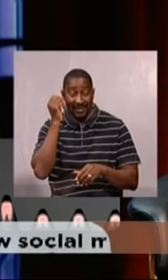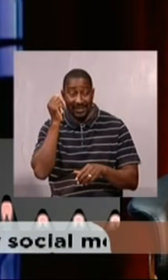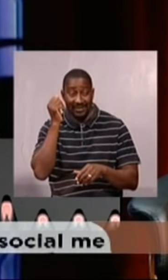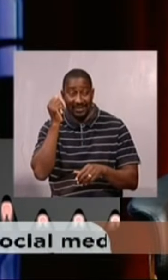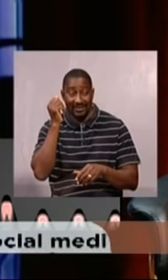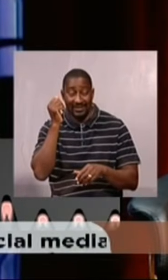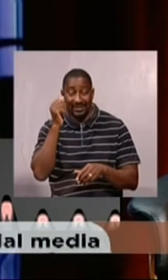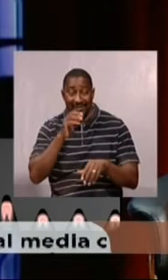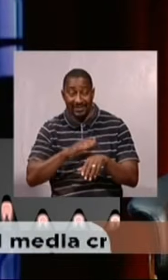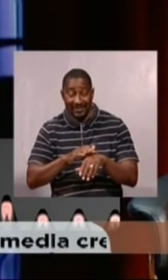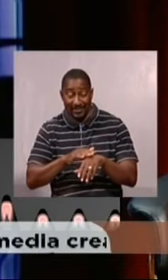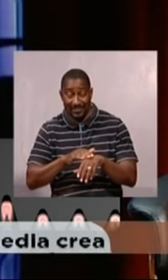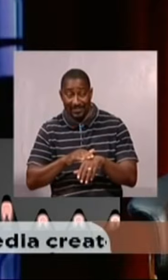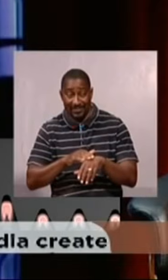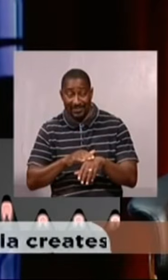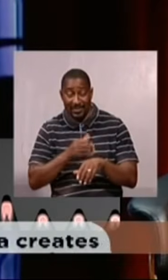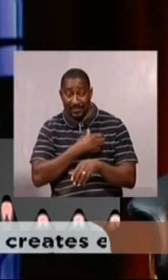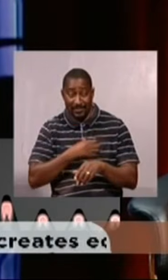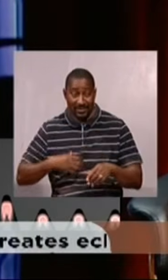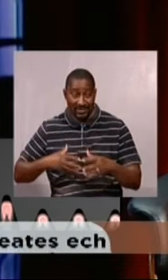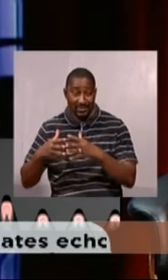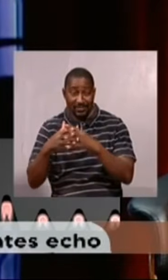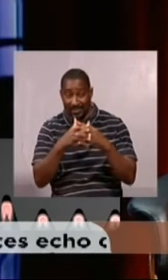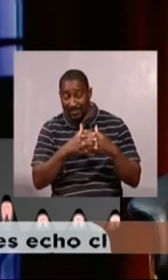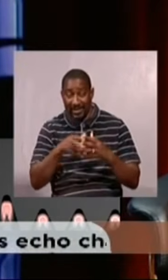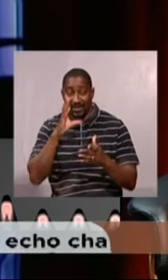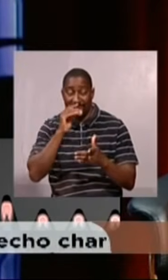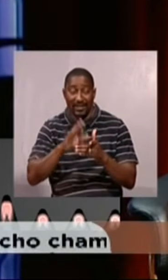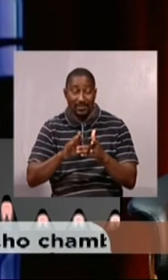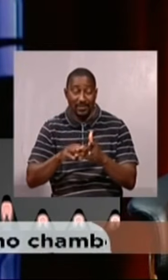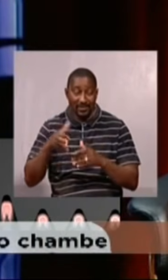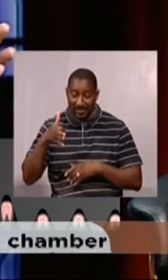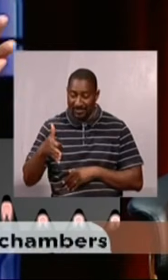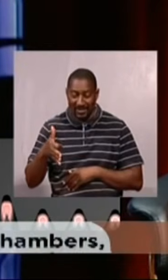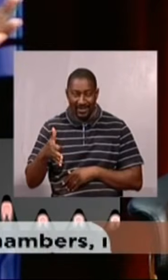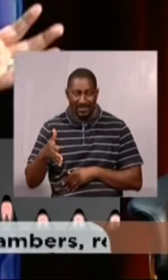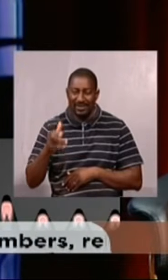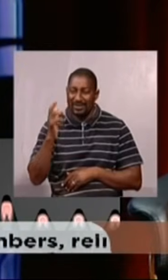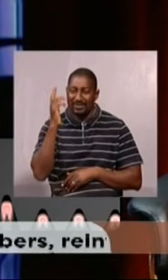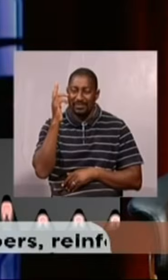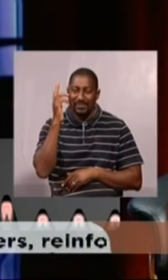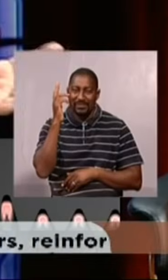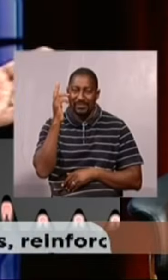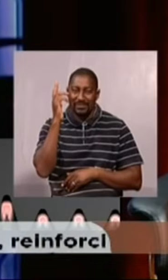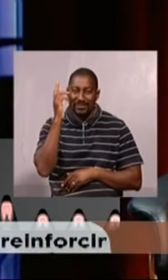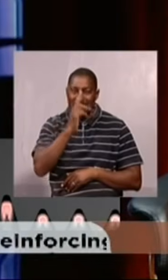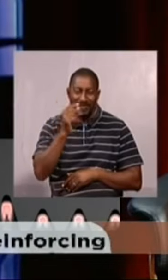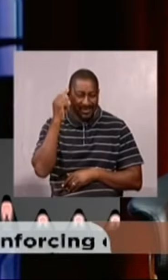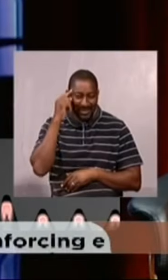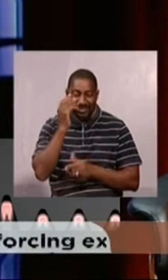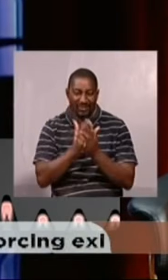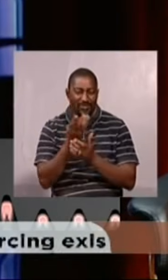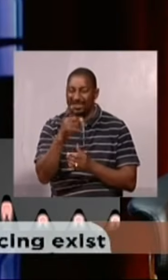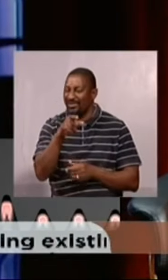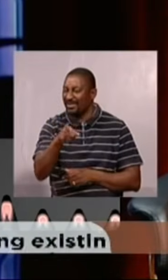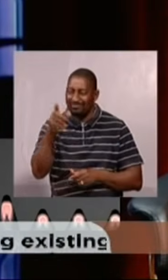and it looked so real. Yes. And it was his voice, yet it was a deep fake. And obviously you can check there, he never mentioned Namibia in his